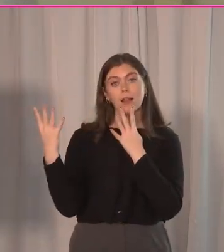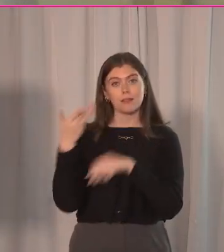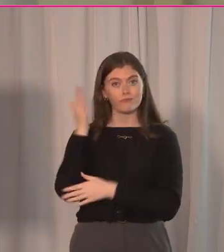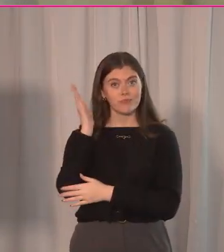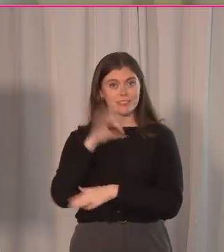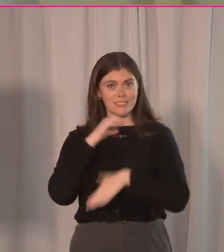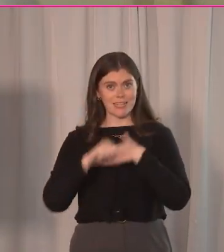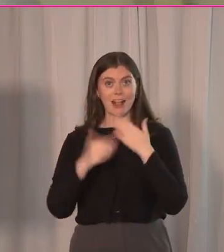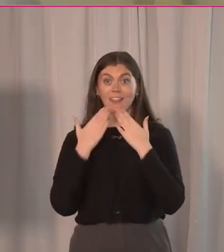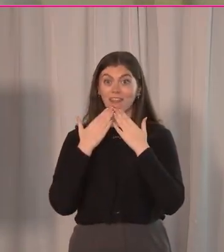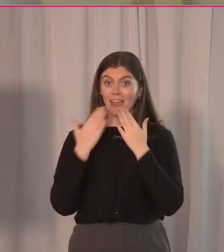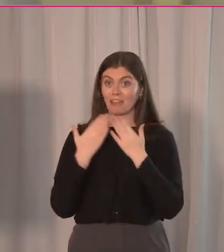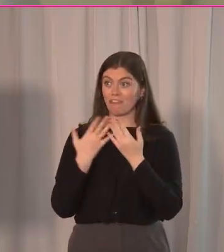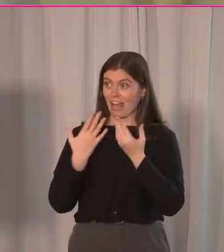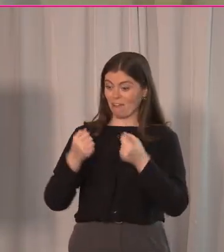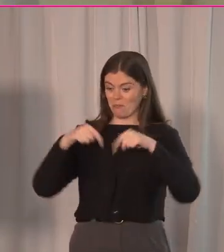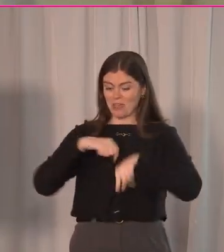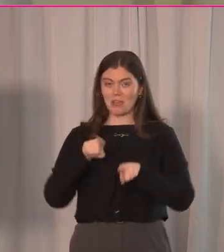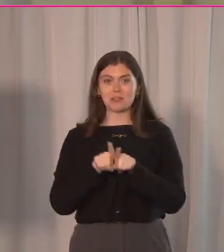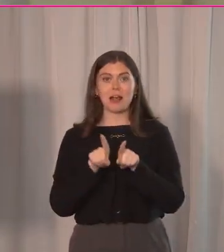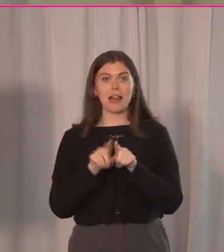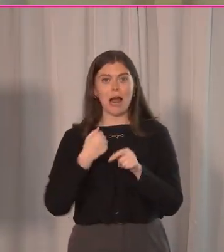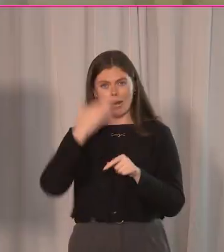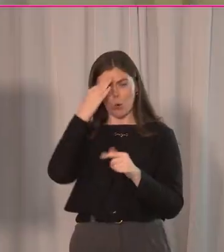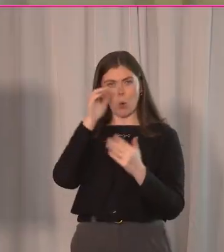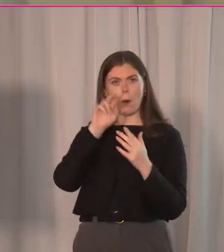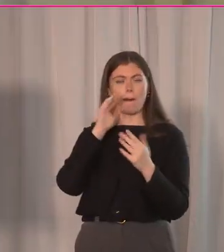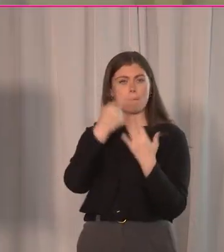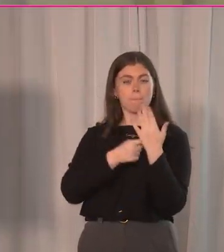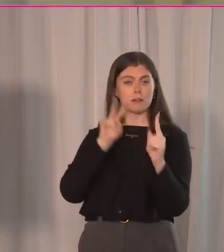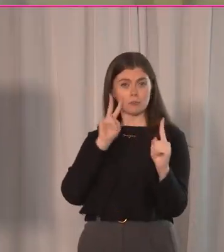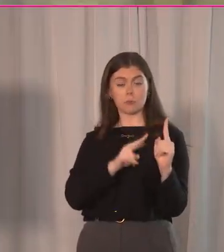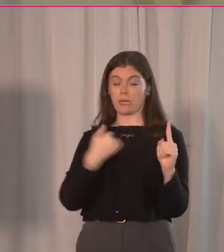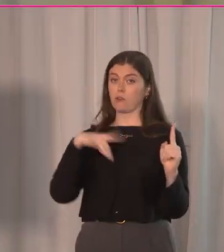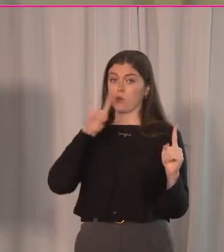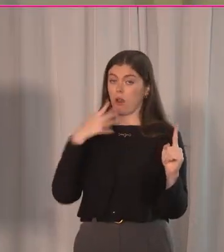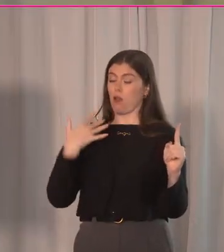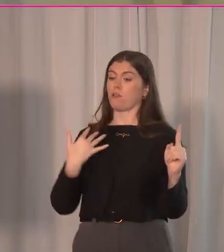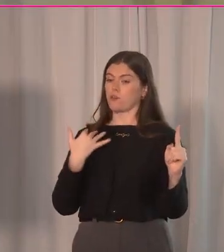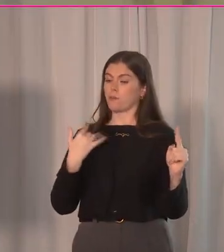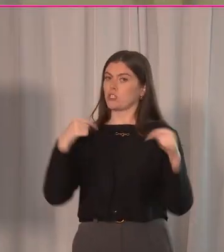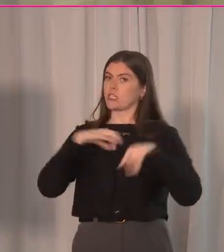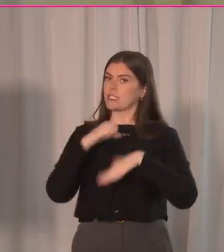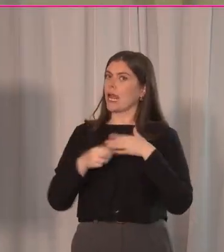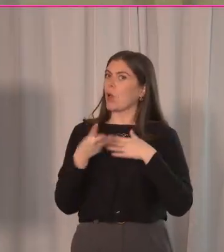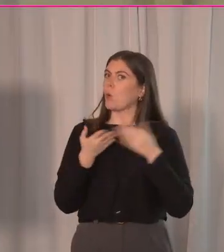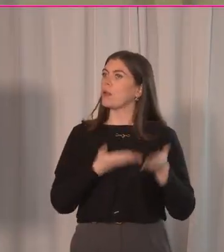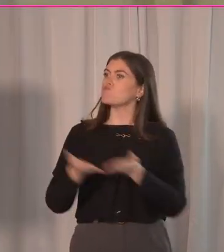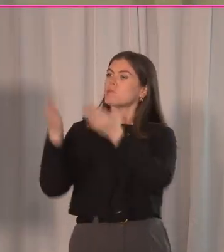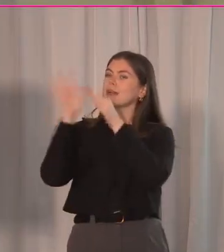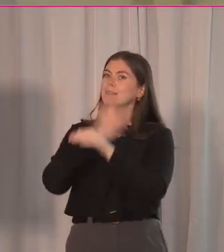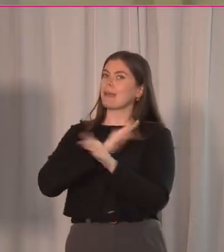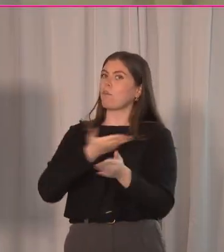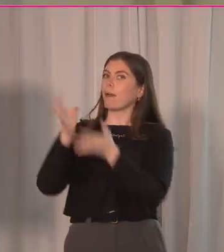and thank you for having me. I know from a policy perspective, I've certainly heard a lot here that I'll be taking away. We are doing a lot of good